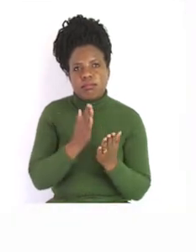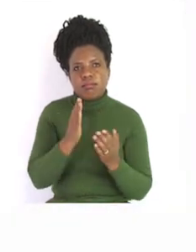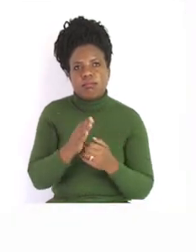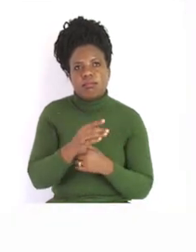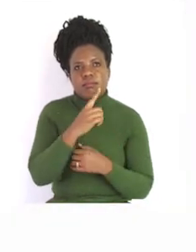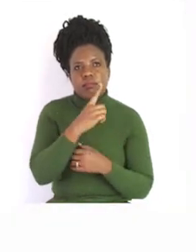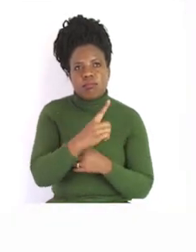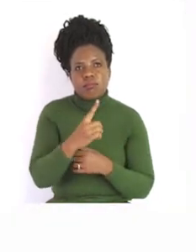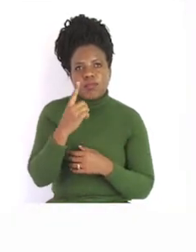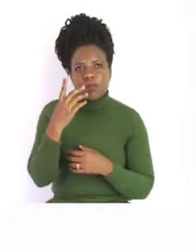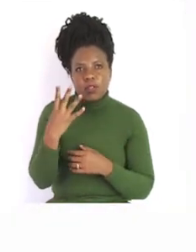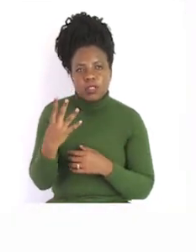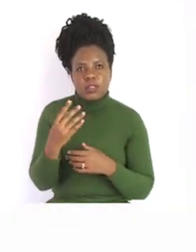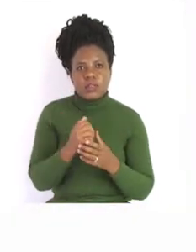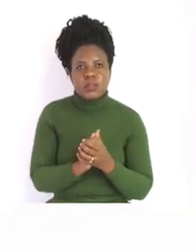On page 14,